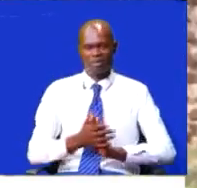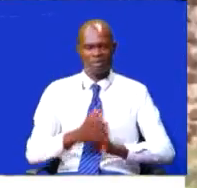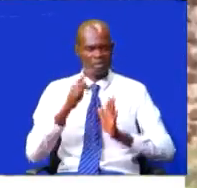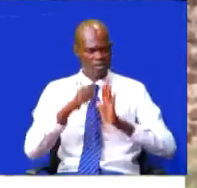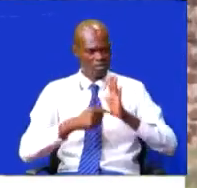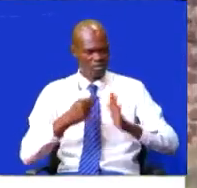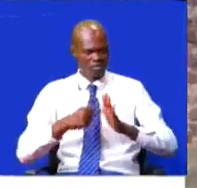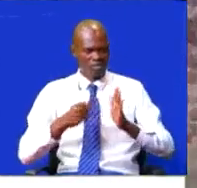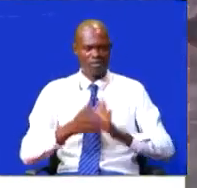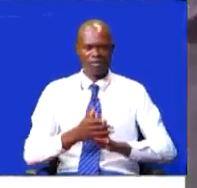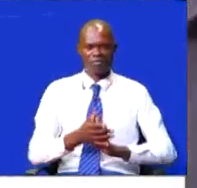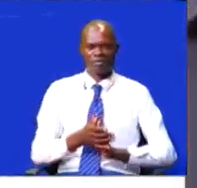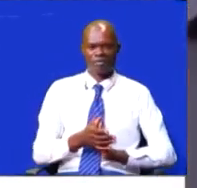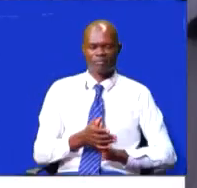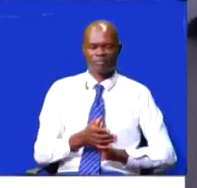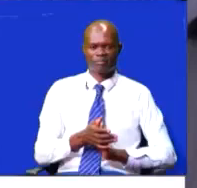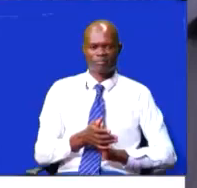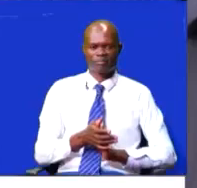company.